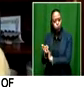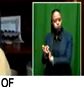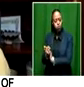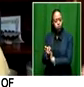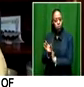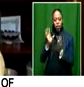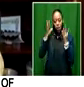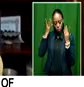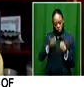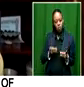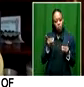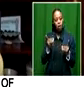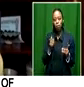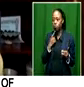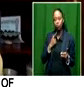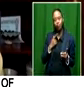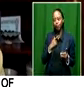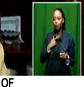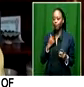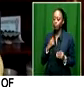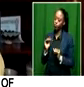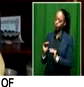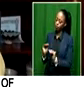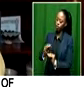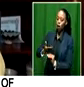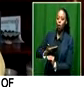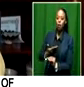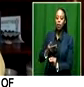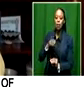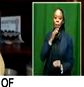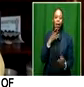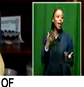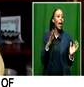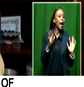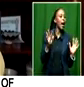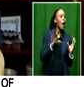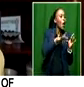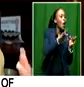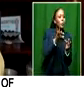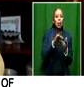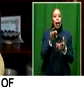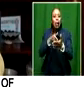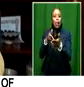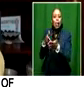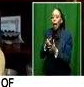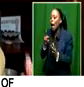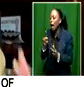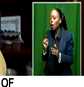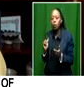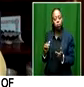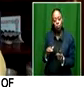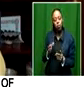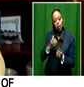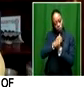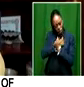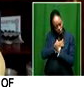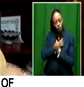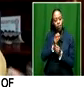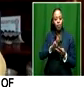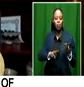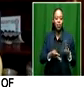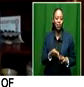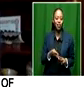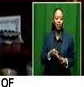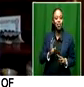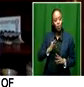who choose to go into teaching, not because they've got nothing else to do, but because they love mathematics and